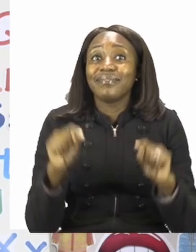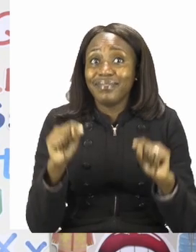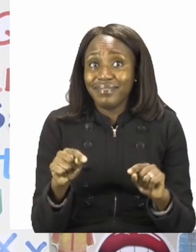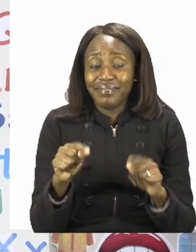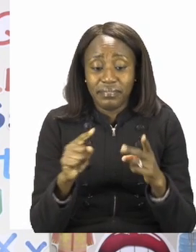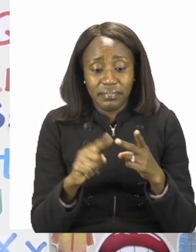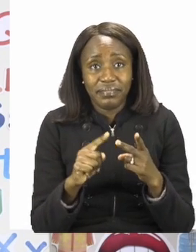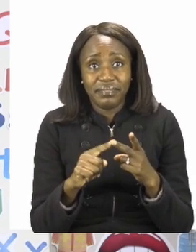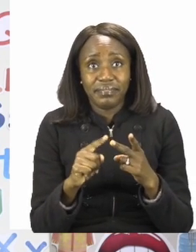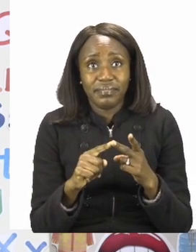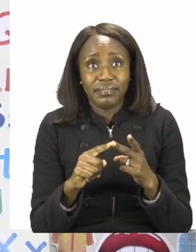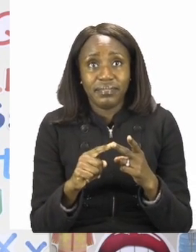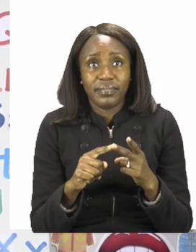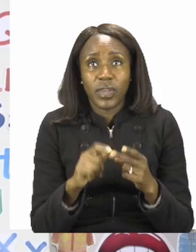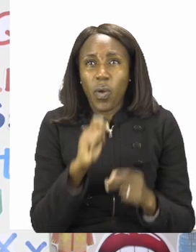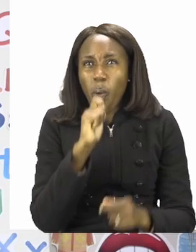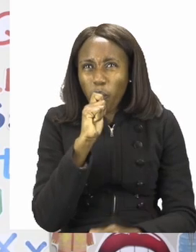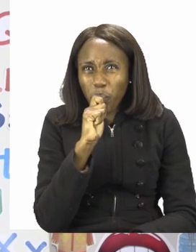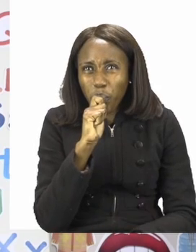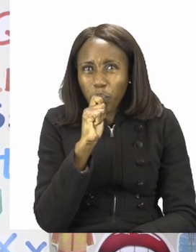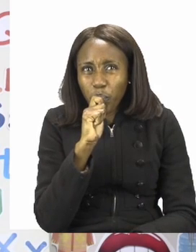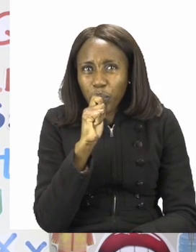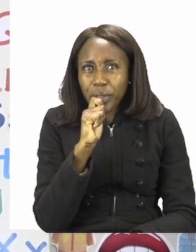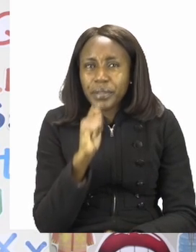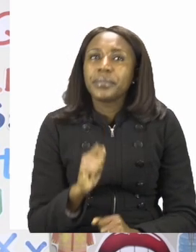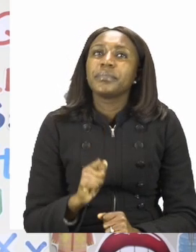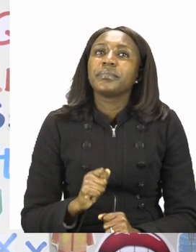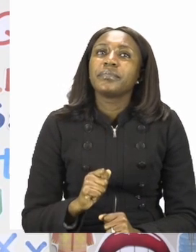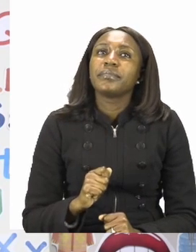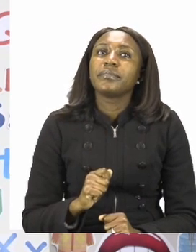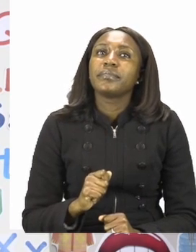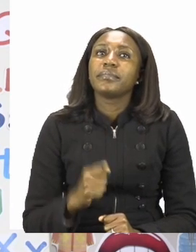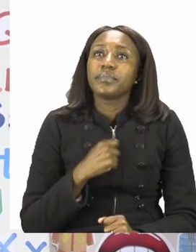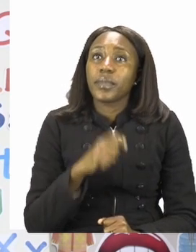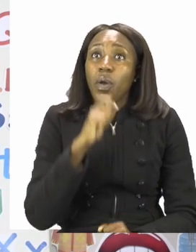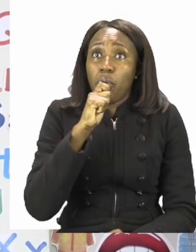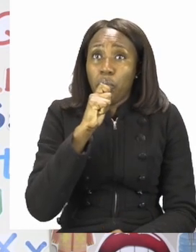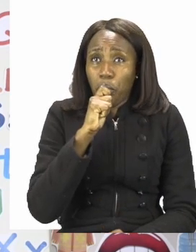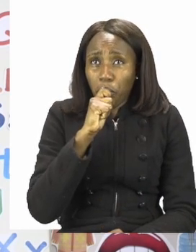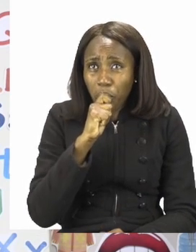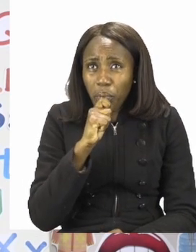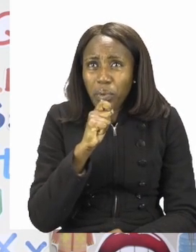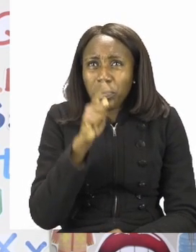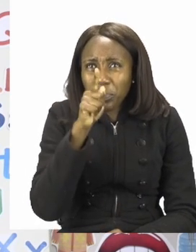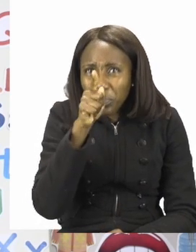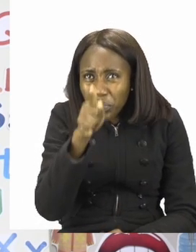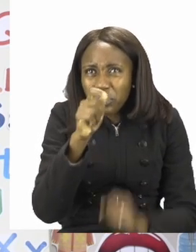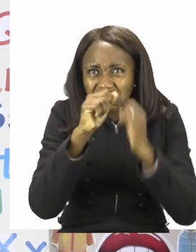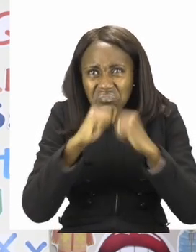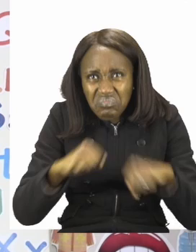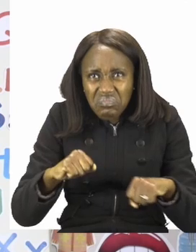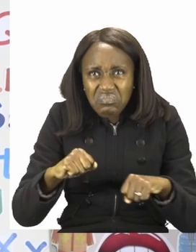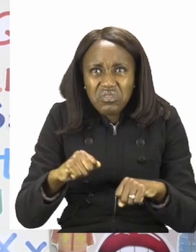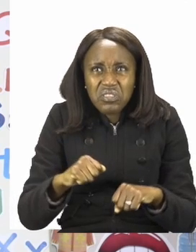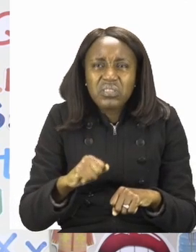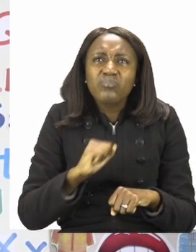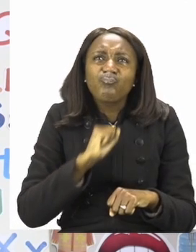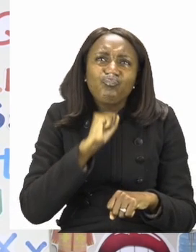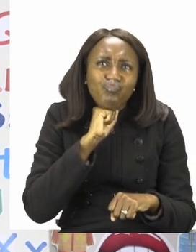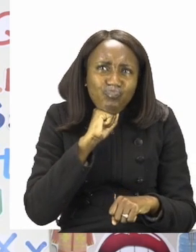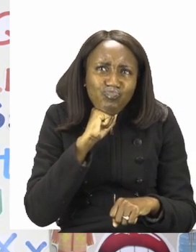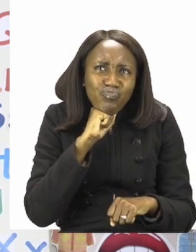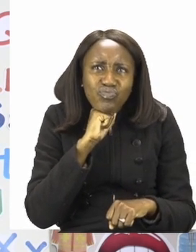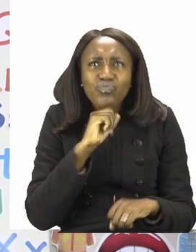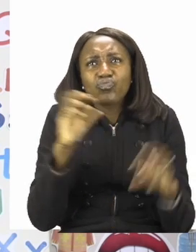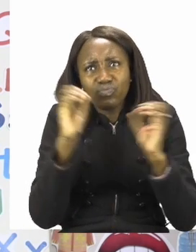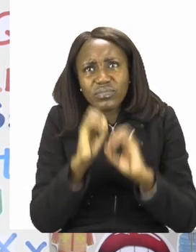that I have is a whistle. So I'm going to blow the whistle and then we decide together if the whistle